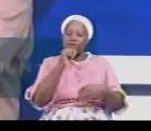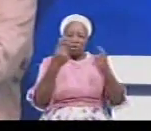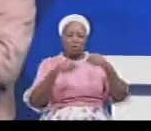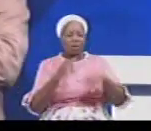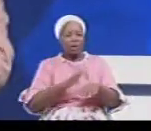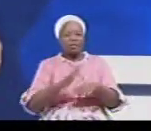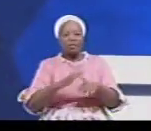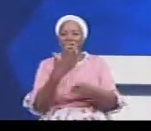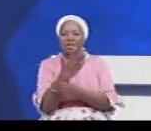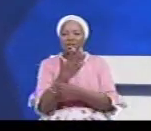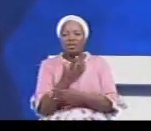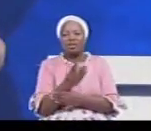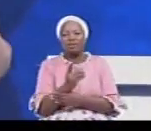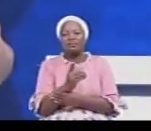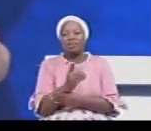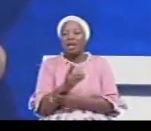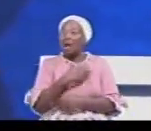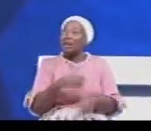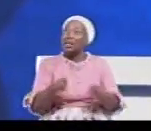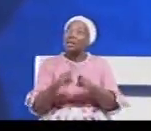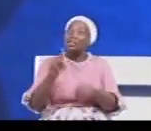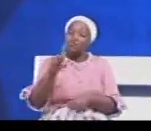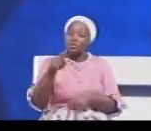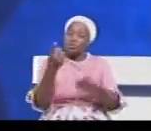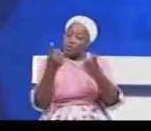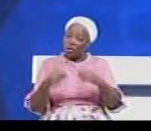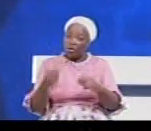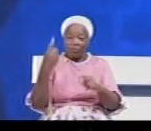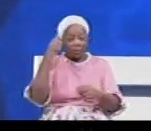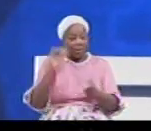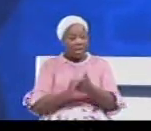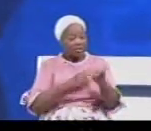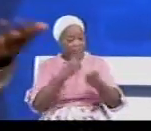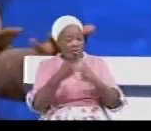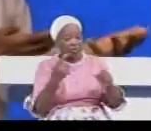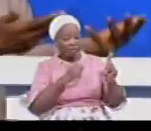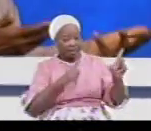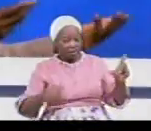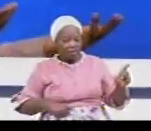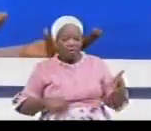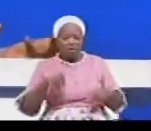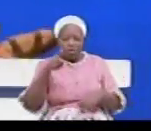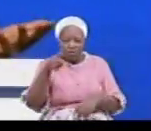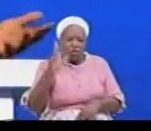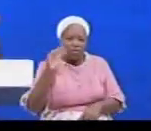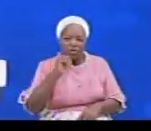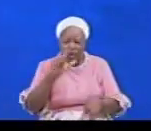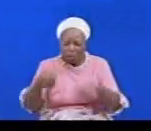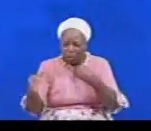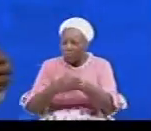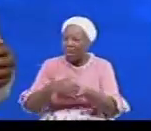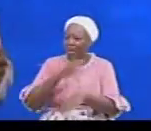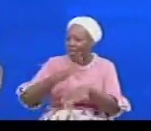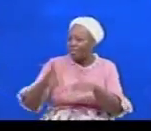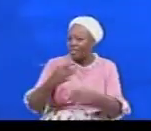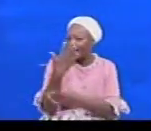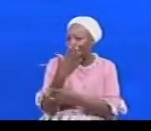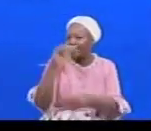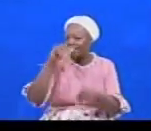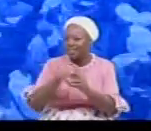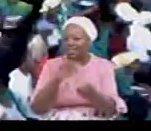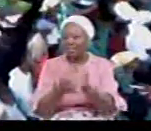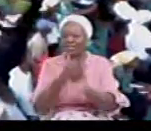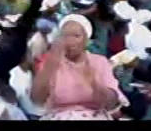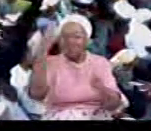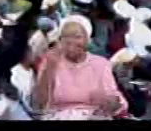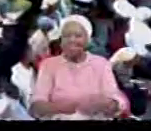empty-handed. And as you come for the visitation of the Lord, you will not go back empty-handed in